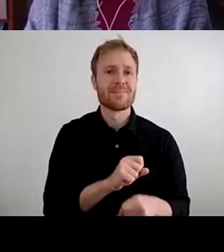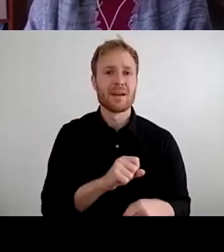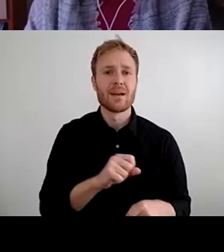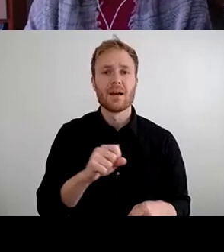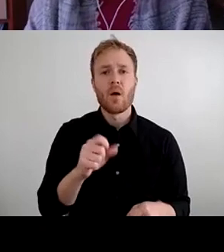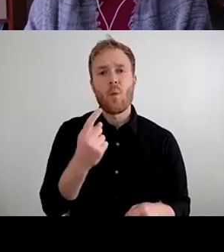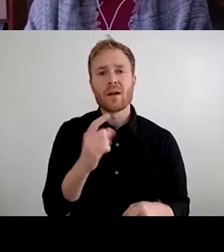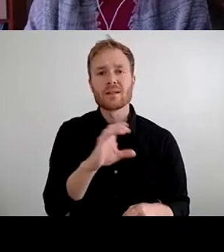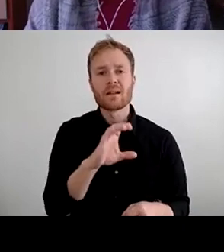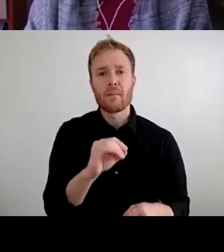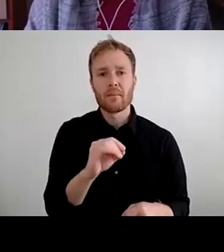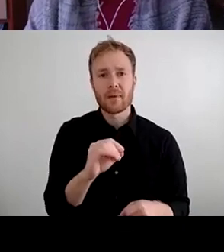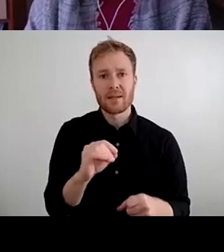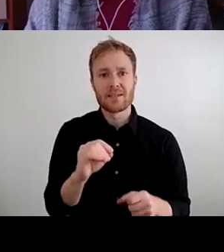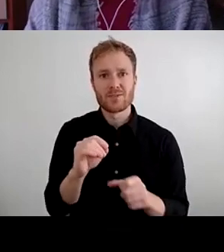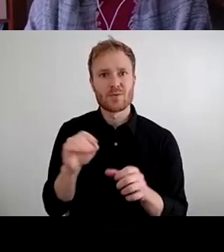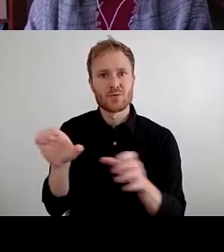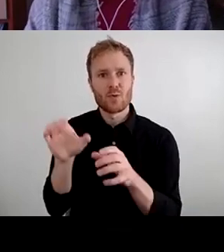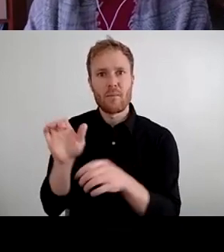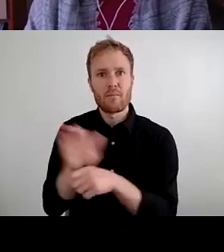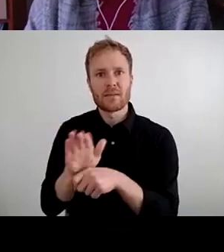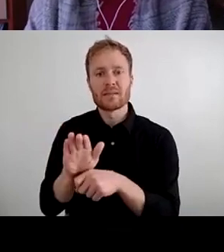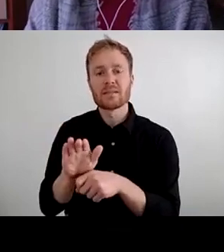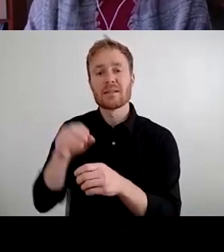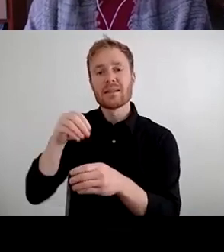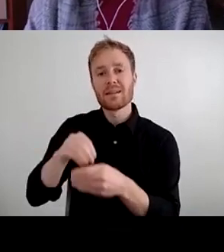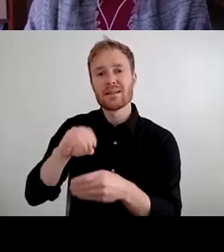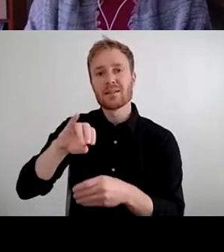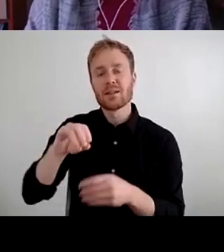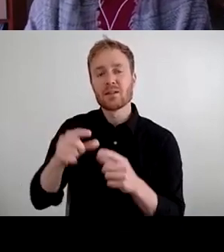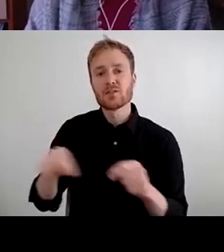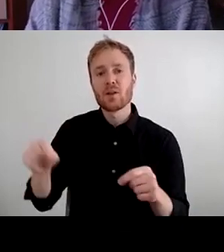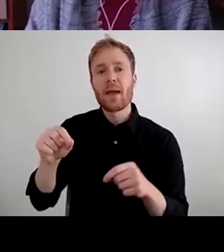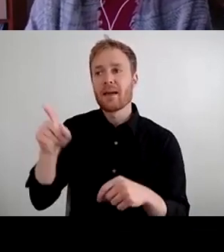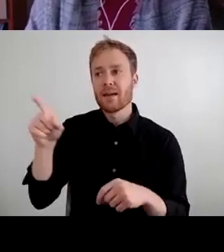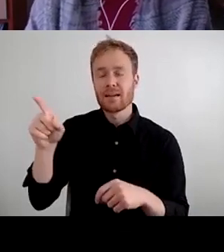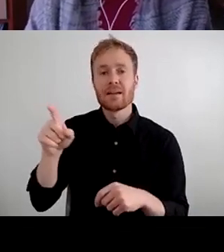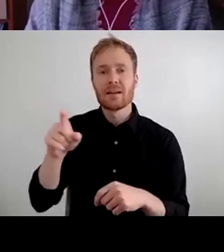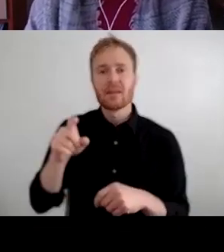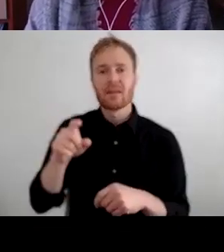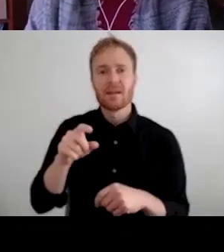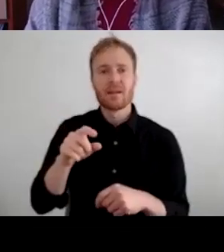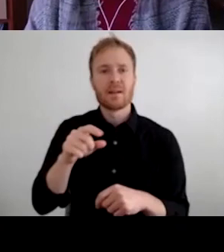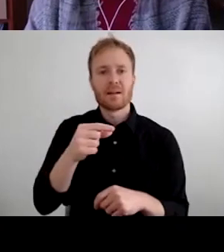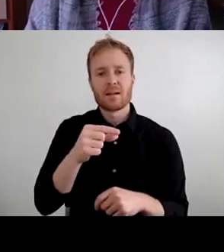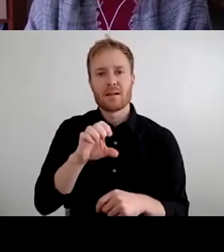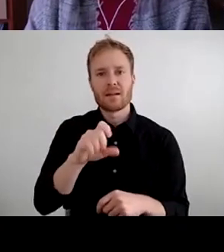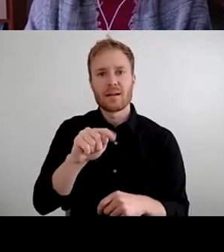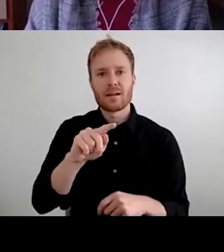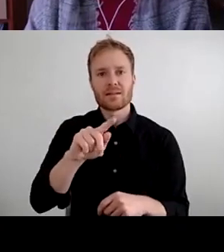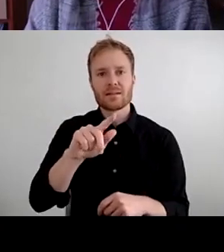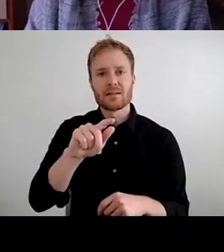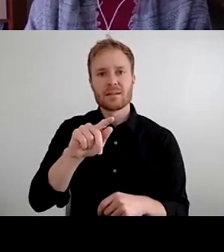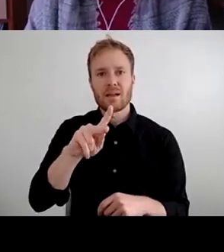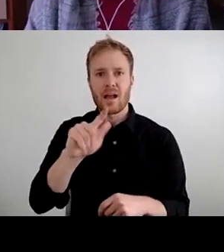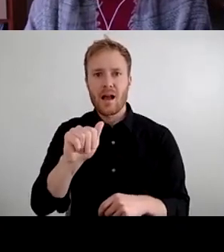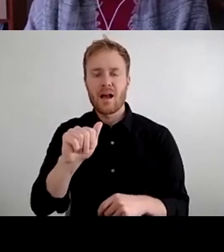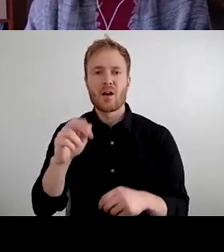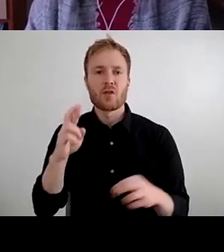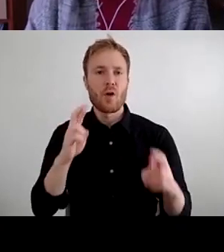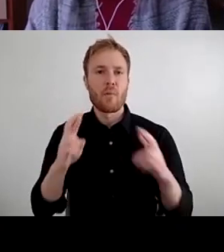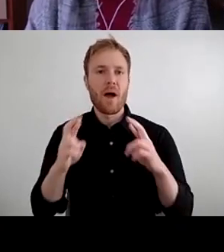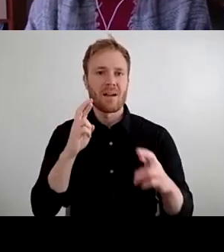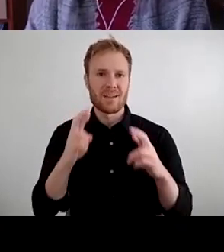doing business in Japan, in Satsuma City, is Gecko Robotics. And they're local here. And they got a